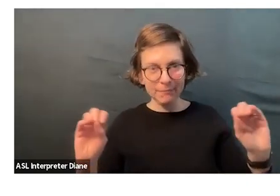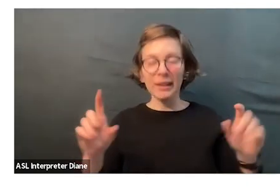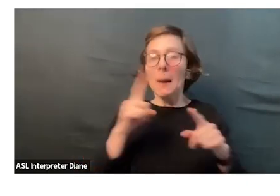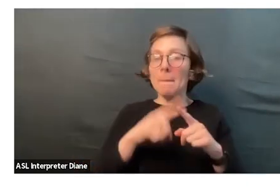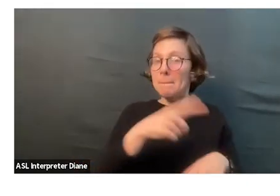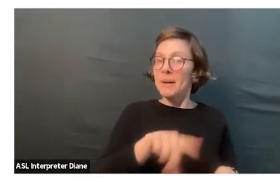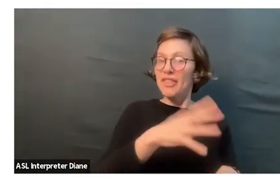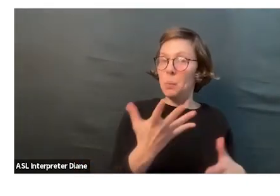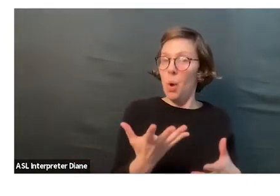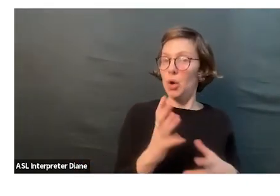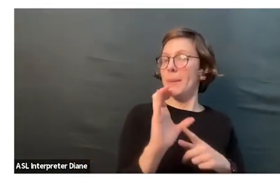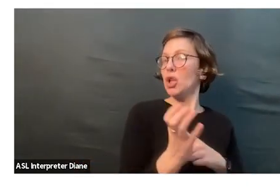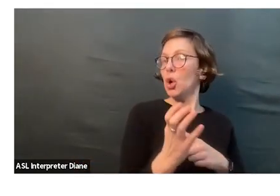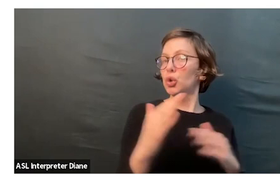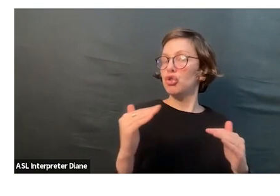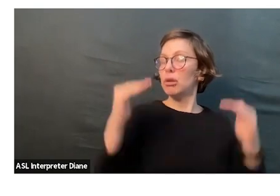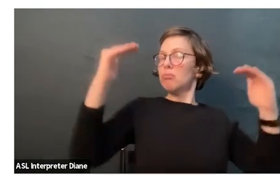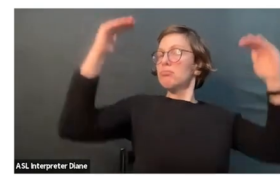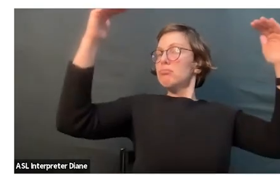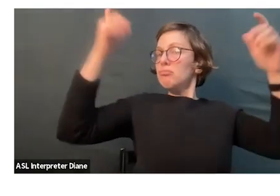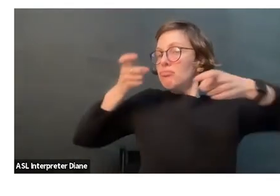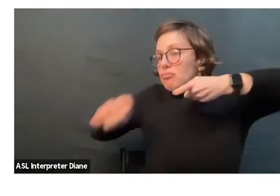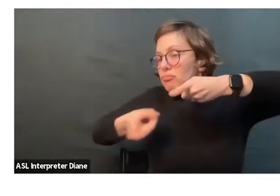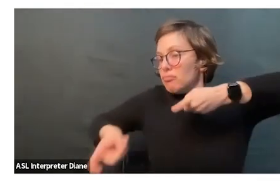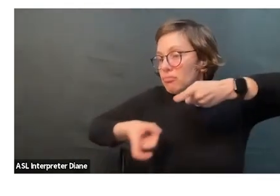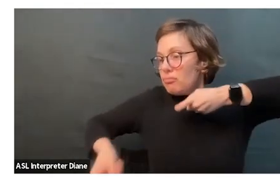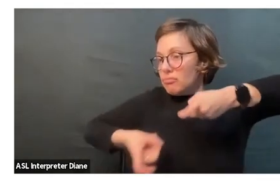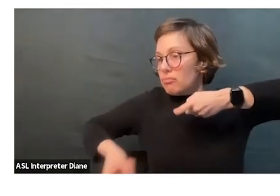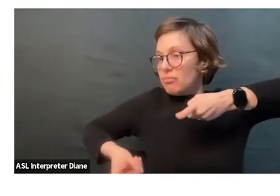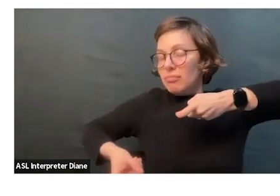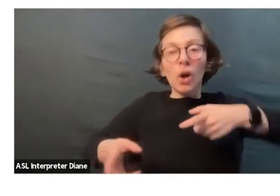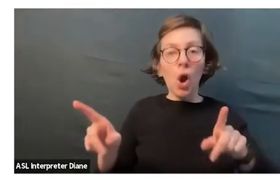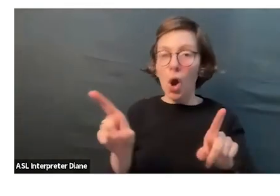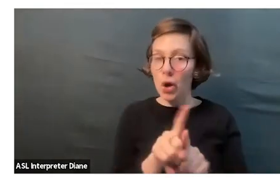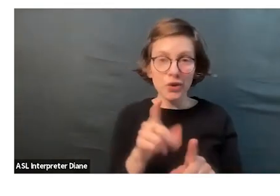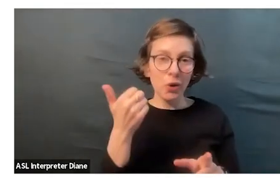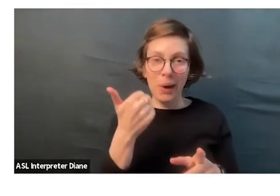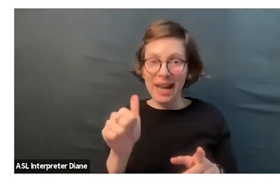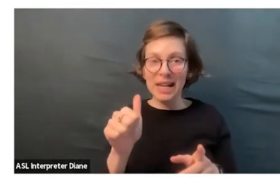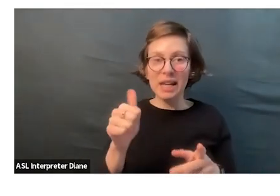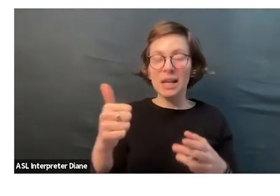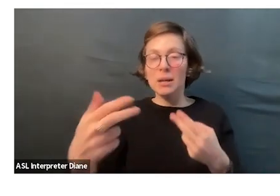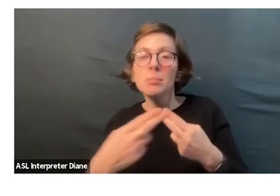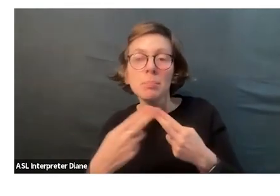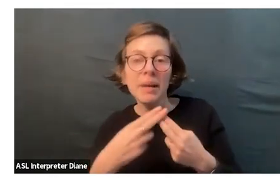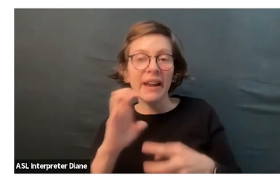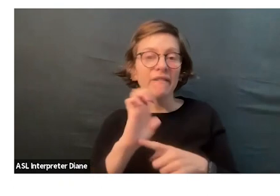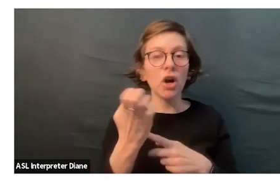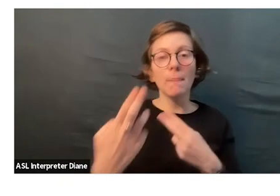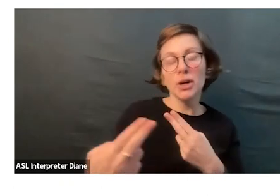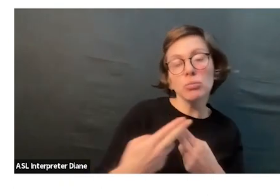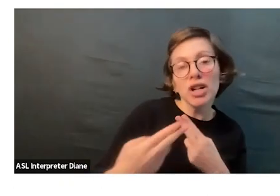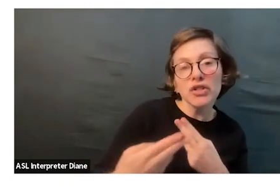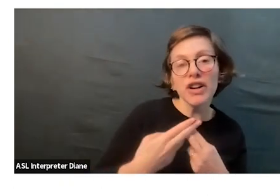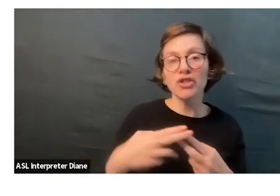people and marginalizing them and dispossessing them and disinheriting them from their land. And also, when we